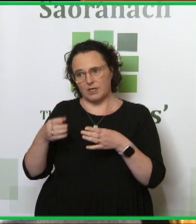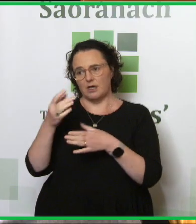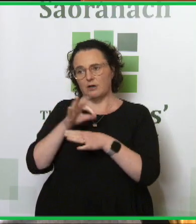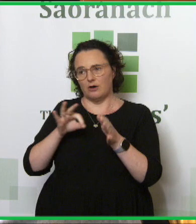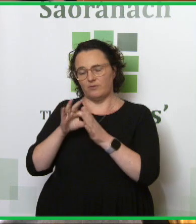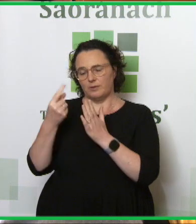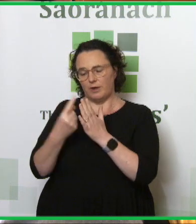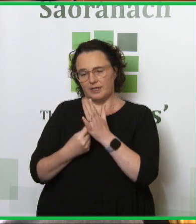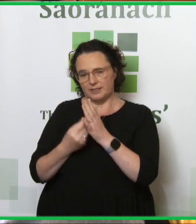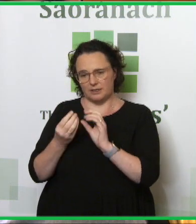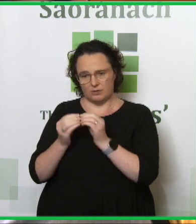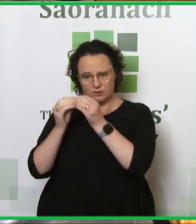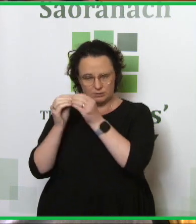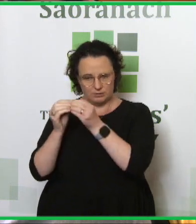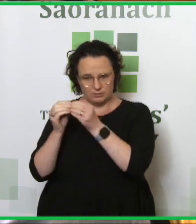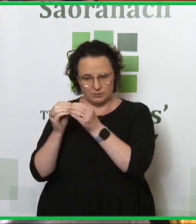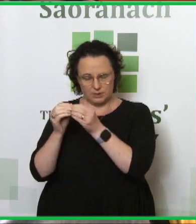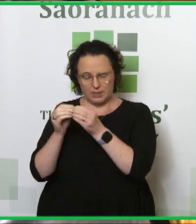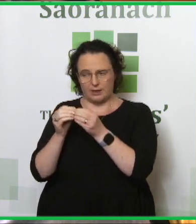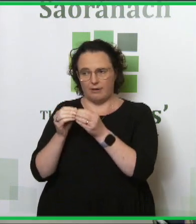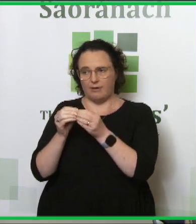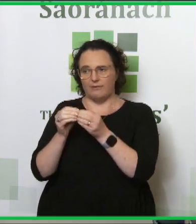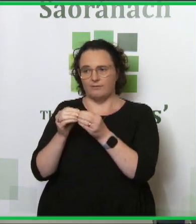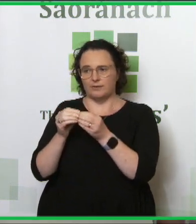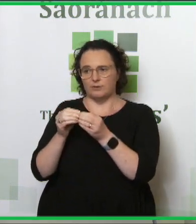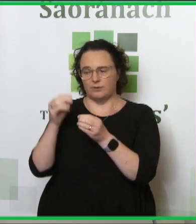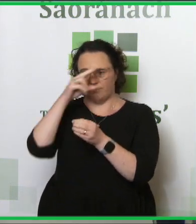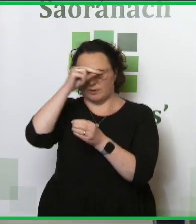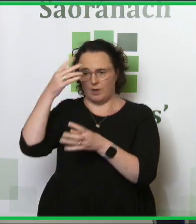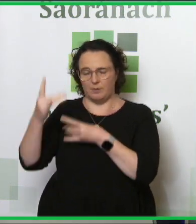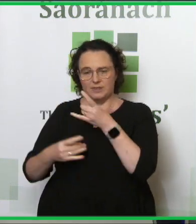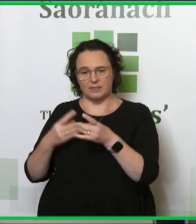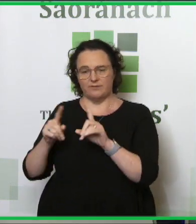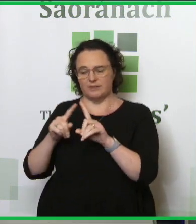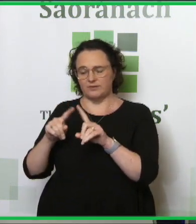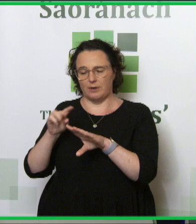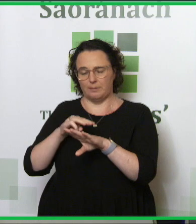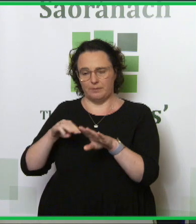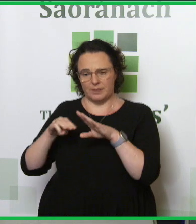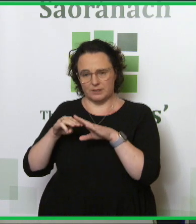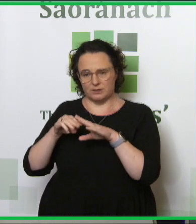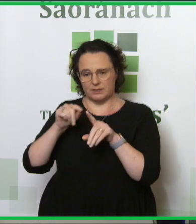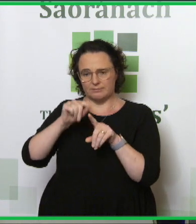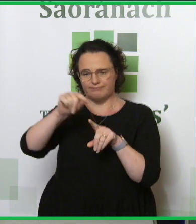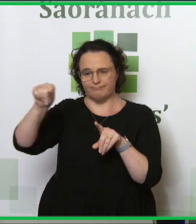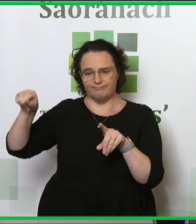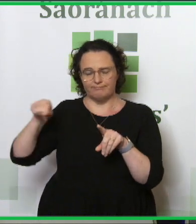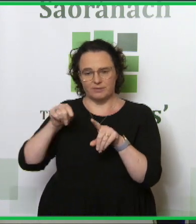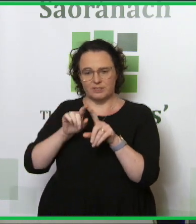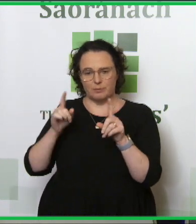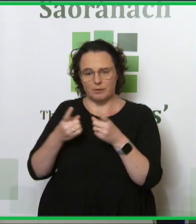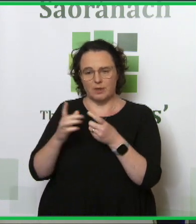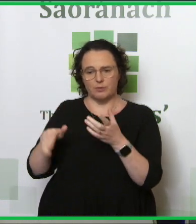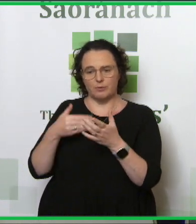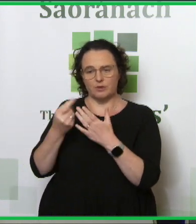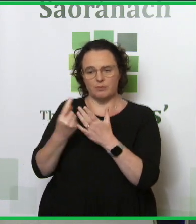is what happens in terms of as ministers across different departments propose policies, that